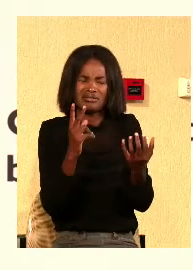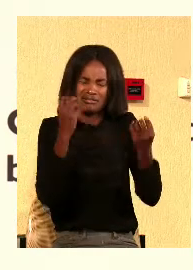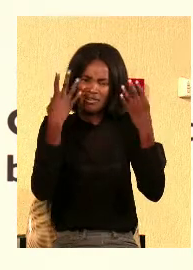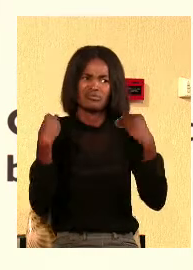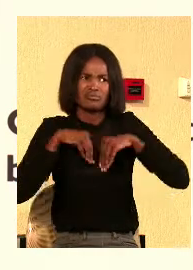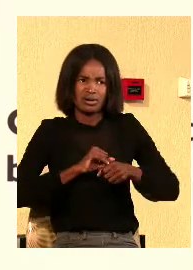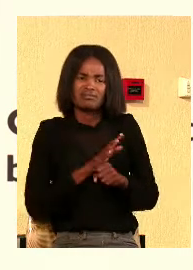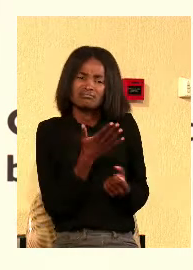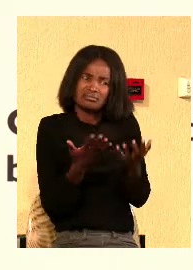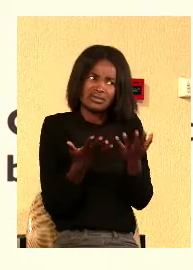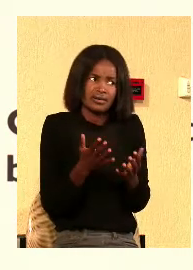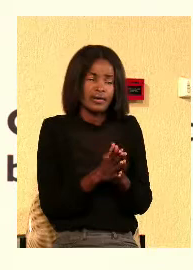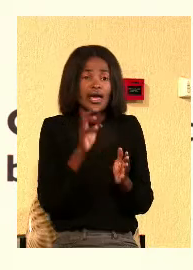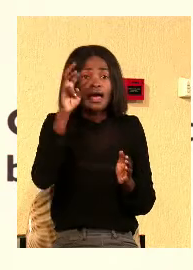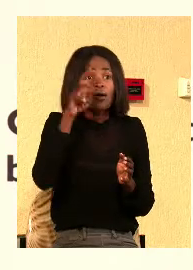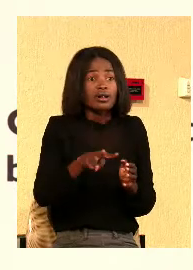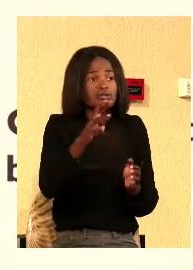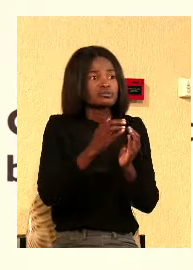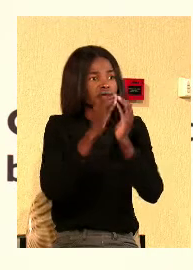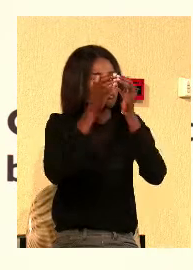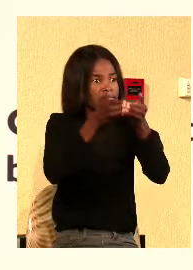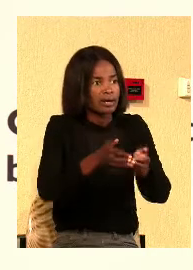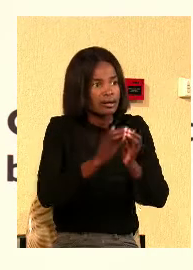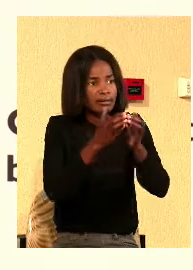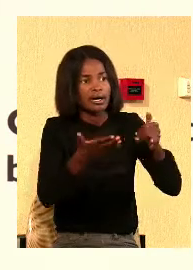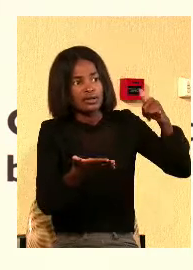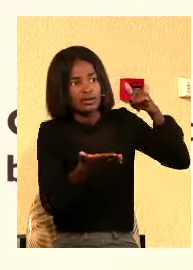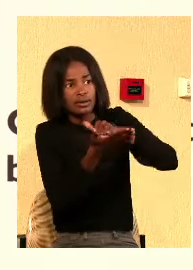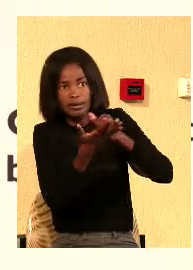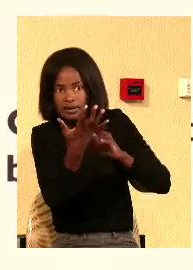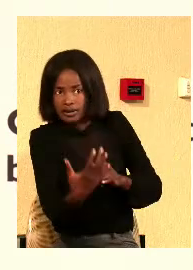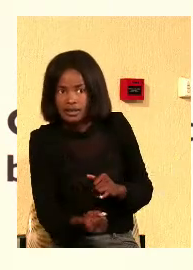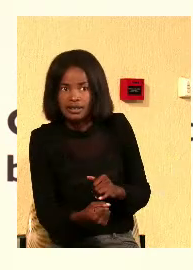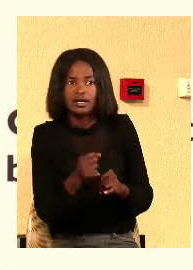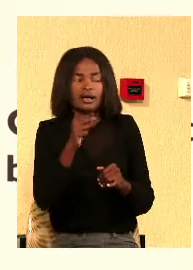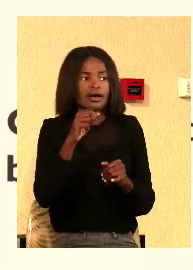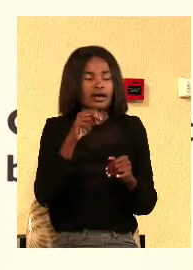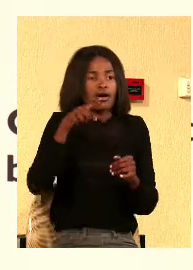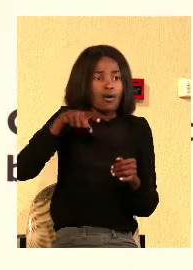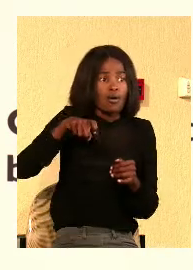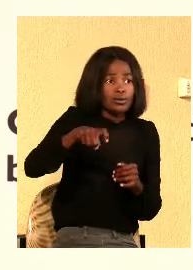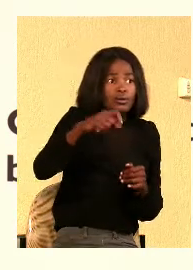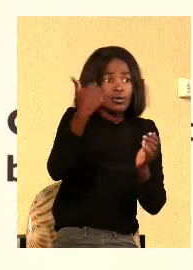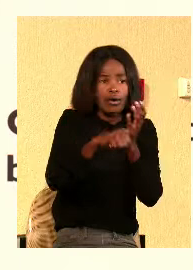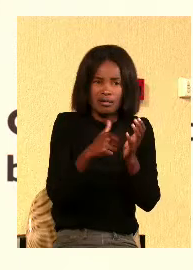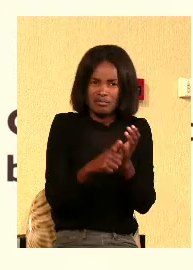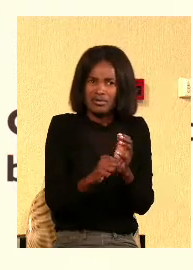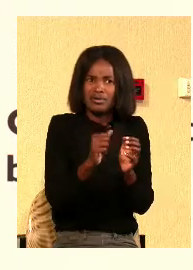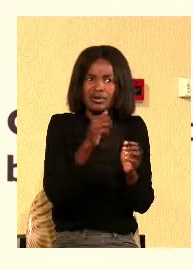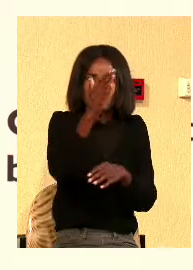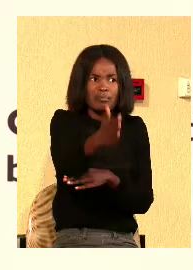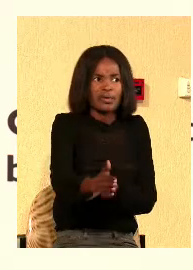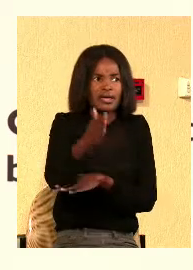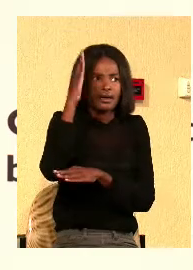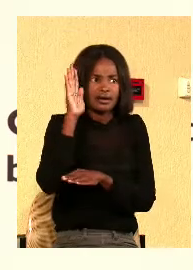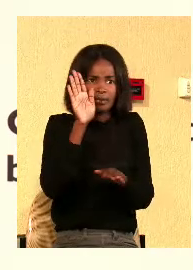Bay, it's an entry port. The north also, east, south, it's also, it has got